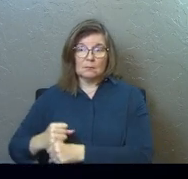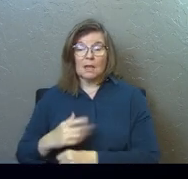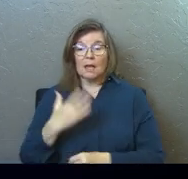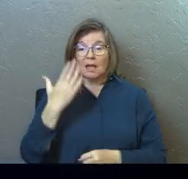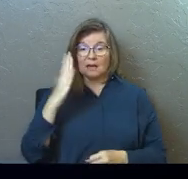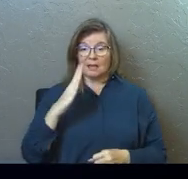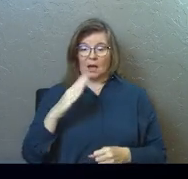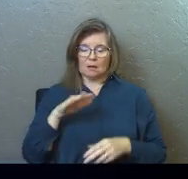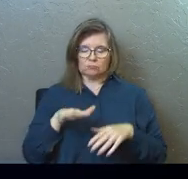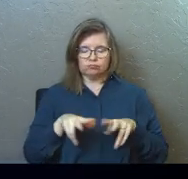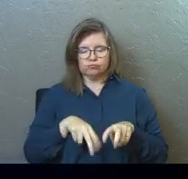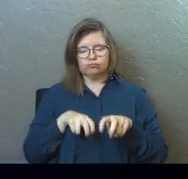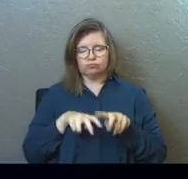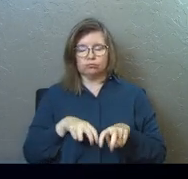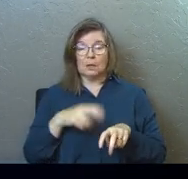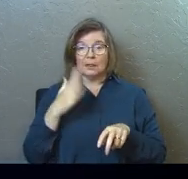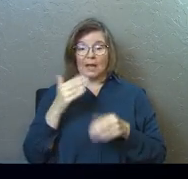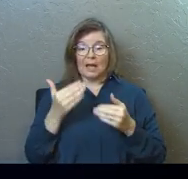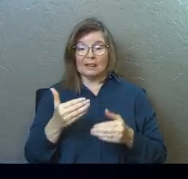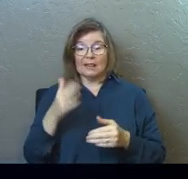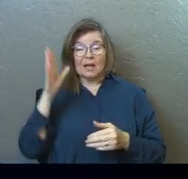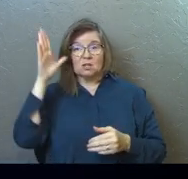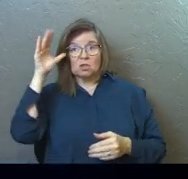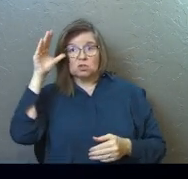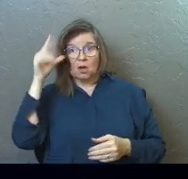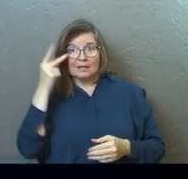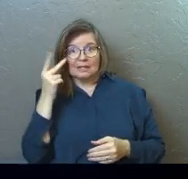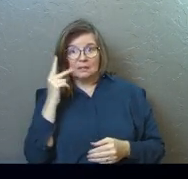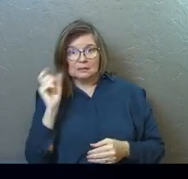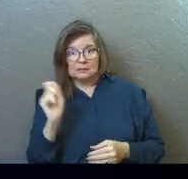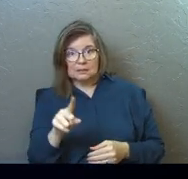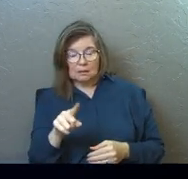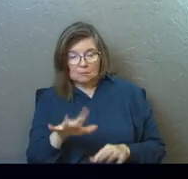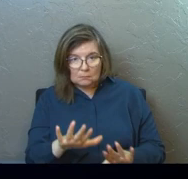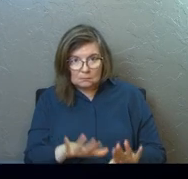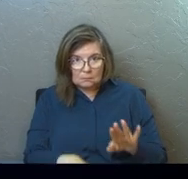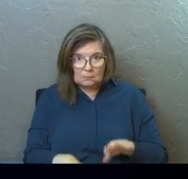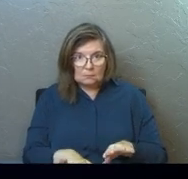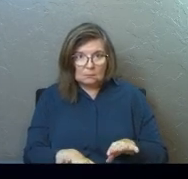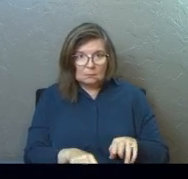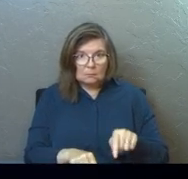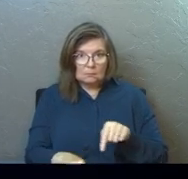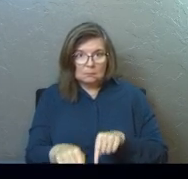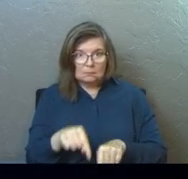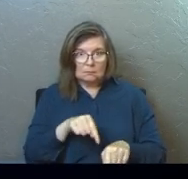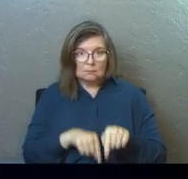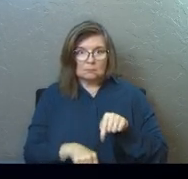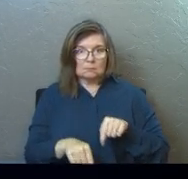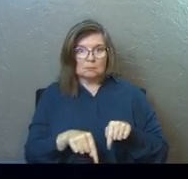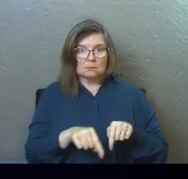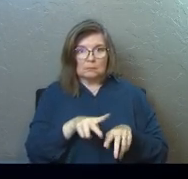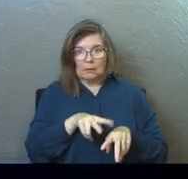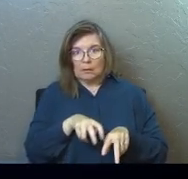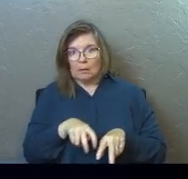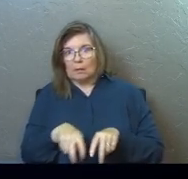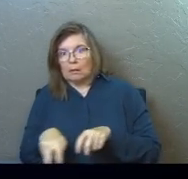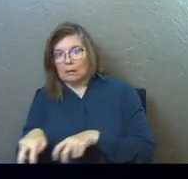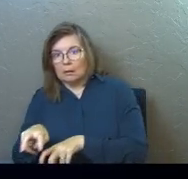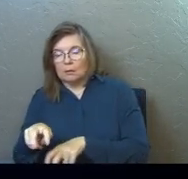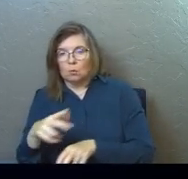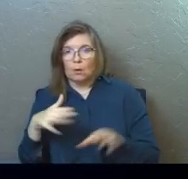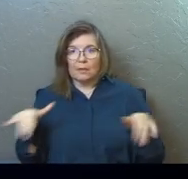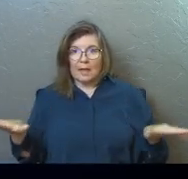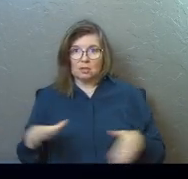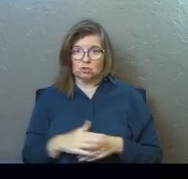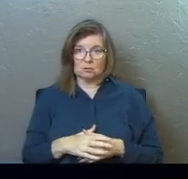God lets the donkey see the angel that Balaam can't see. And so the donkey tries to go around the